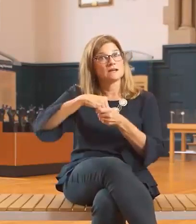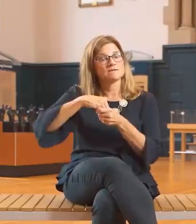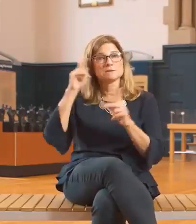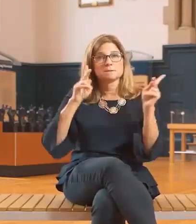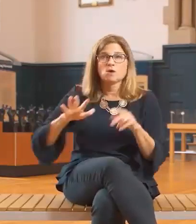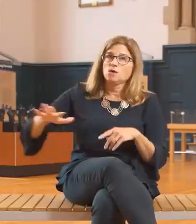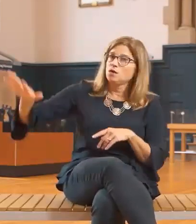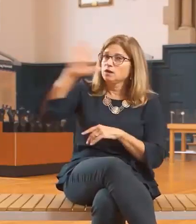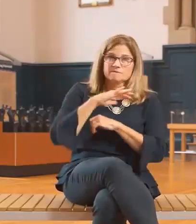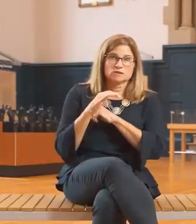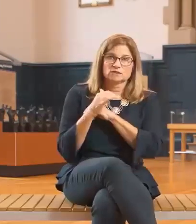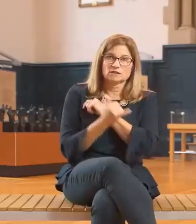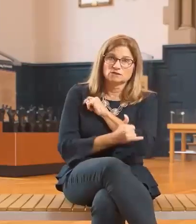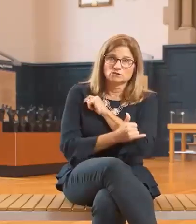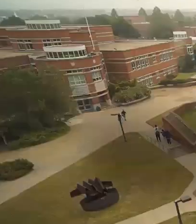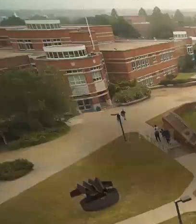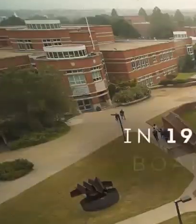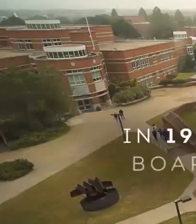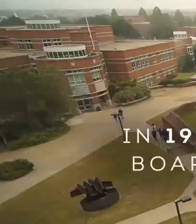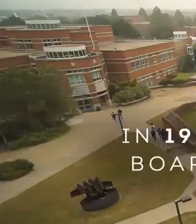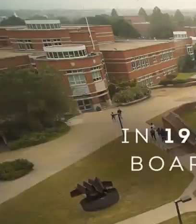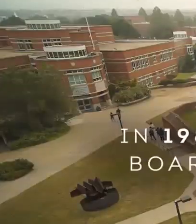but it involved people throughout the country.